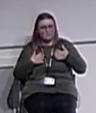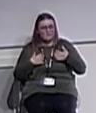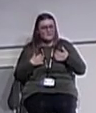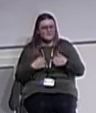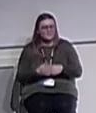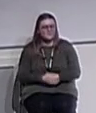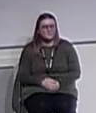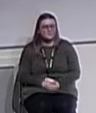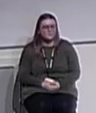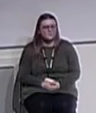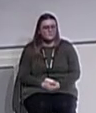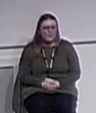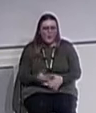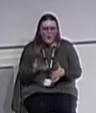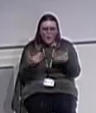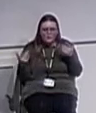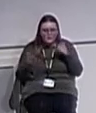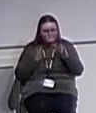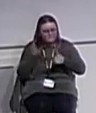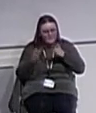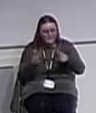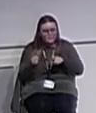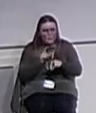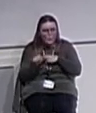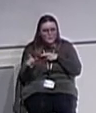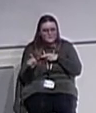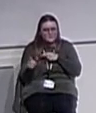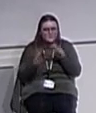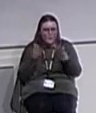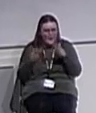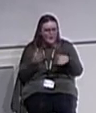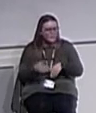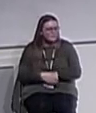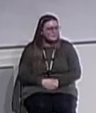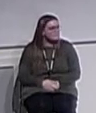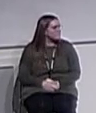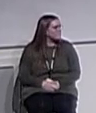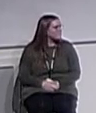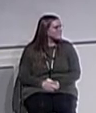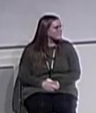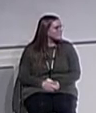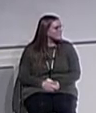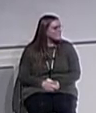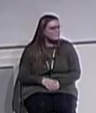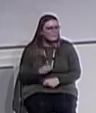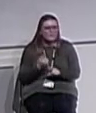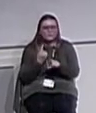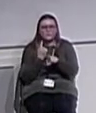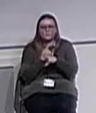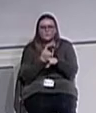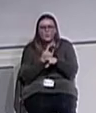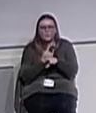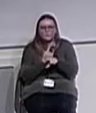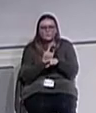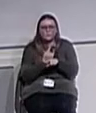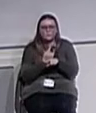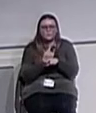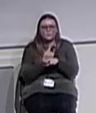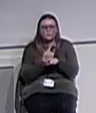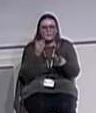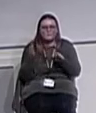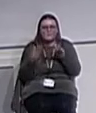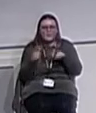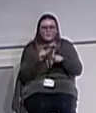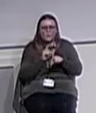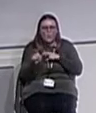So those are the field courses, and they may determine which degree you go for. Have a chat with the field course stand in the Michael